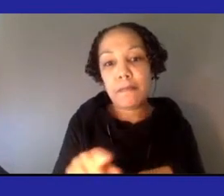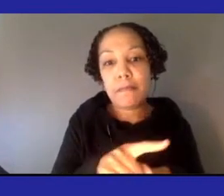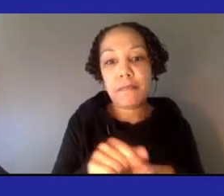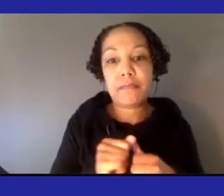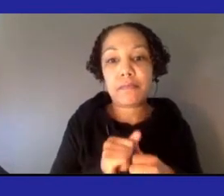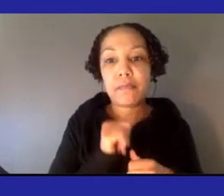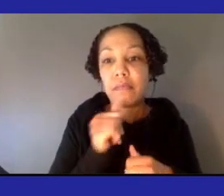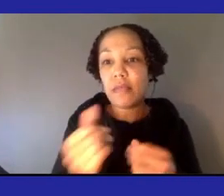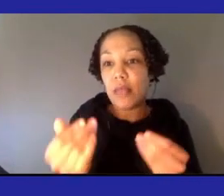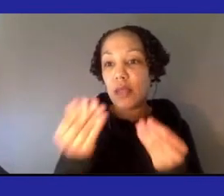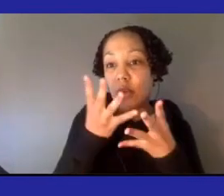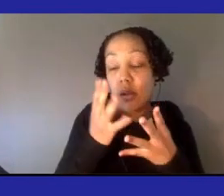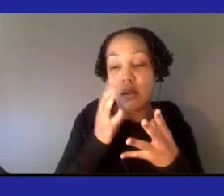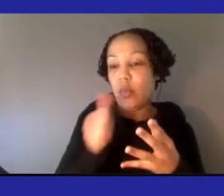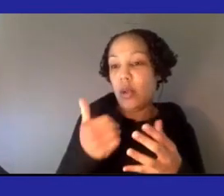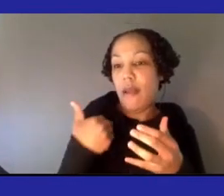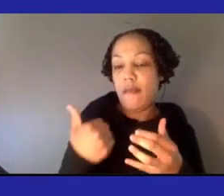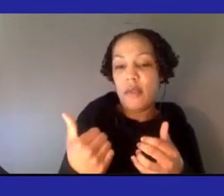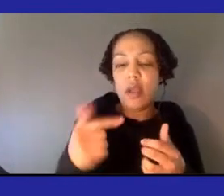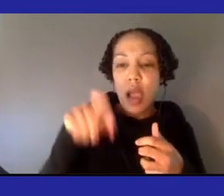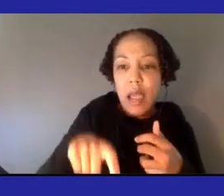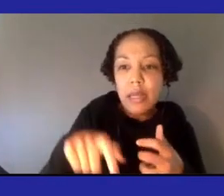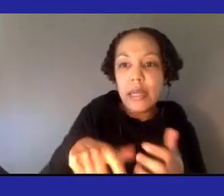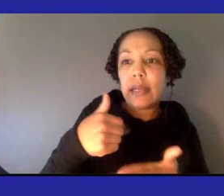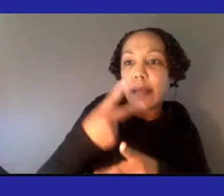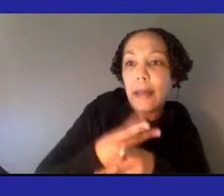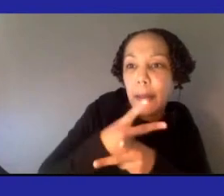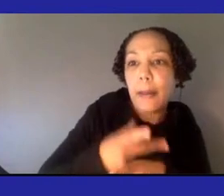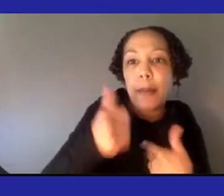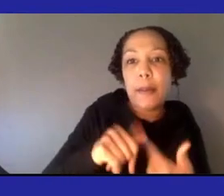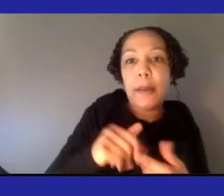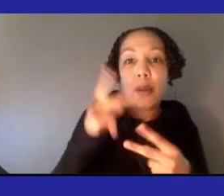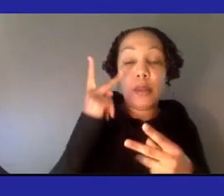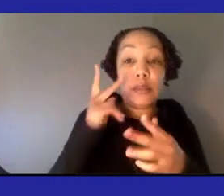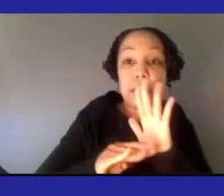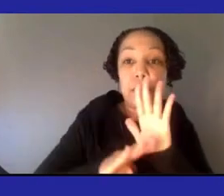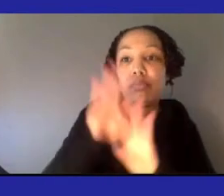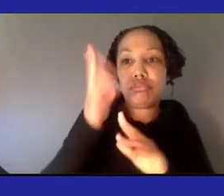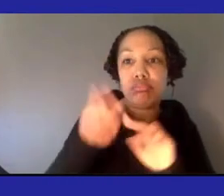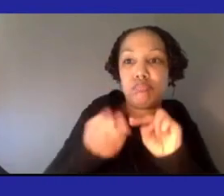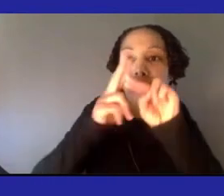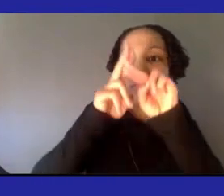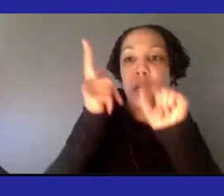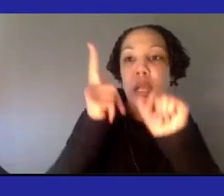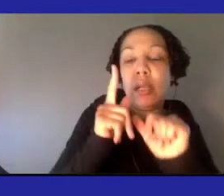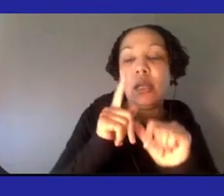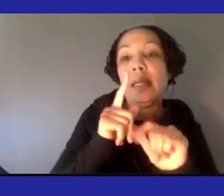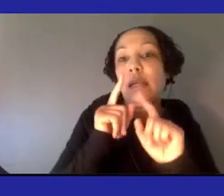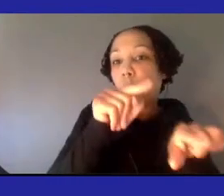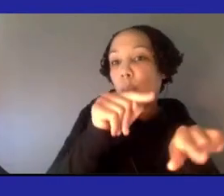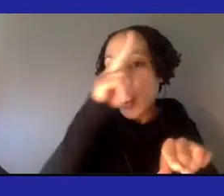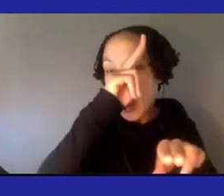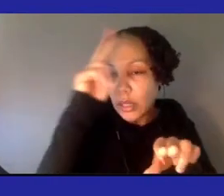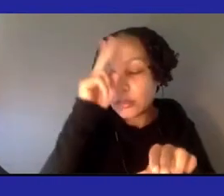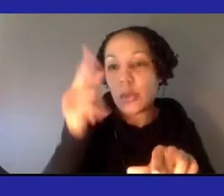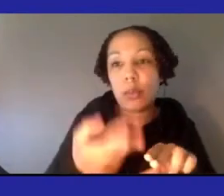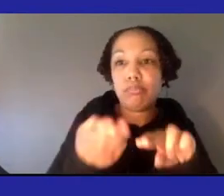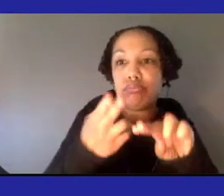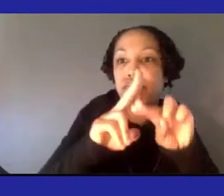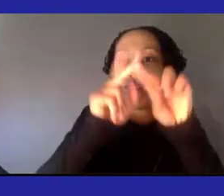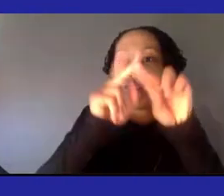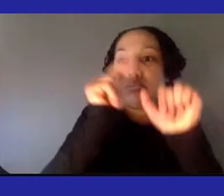the care they needed, us seeing higher rates of chronic disease, us seeing higher rates of avoidable hospitalization. The Far Rockaways,